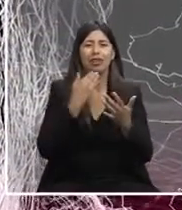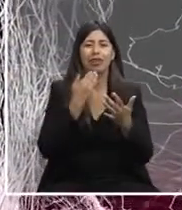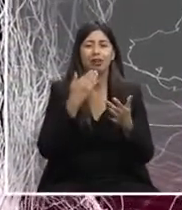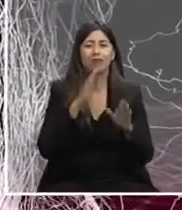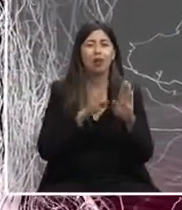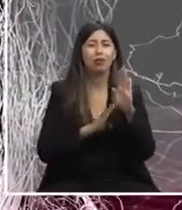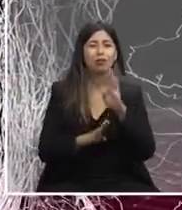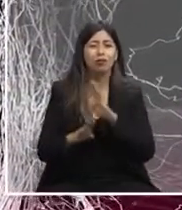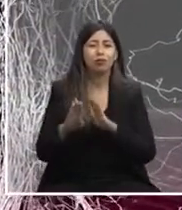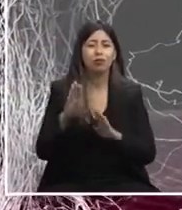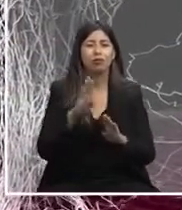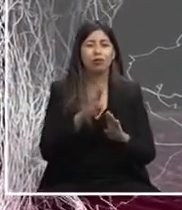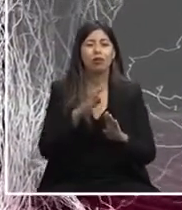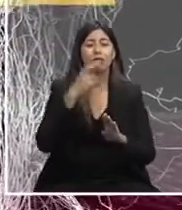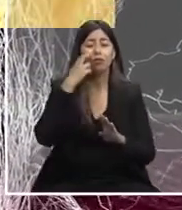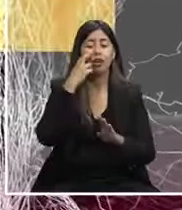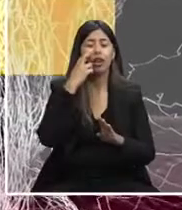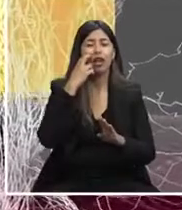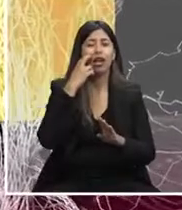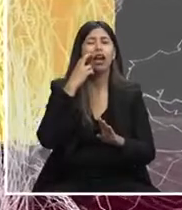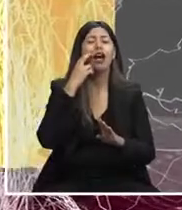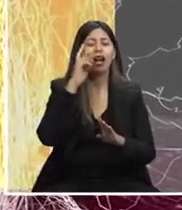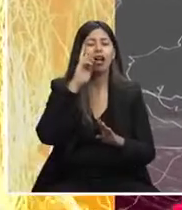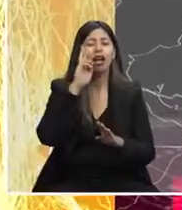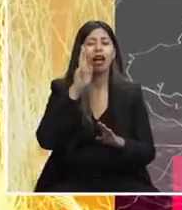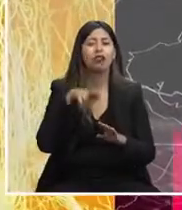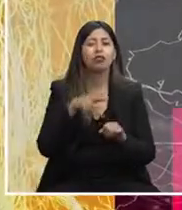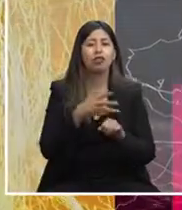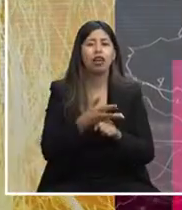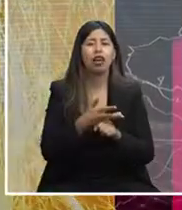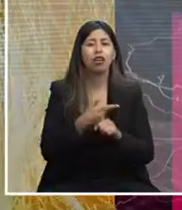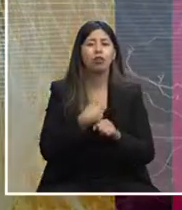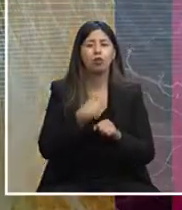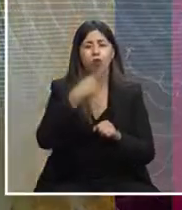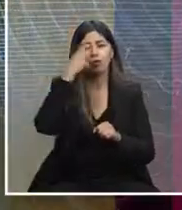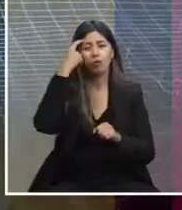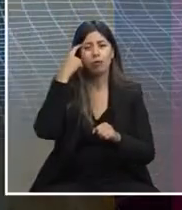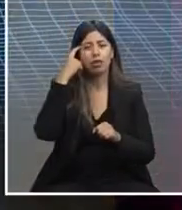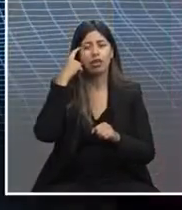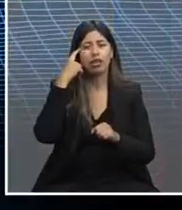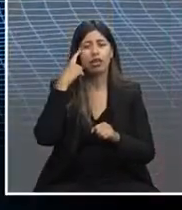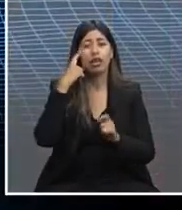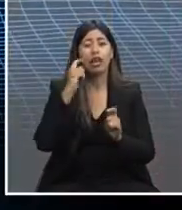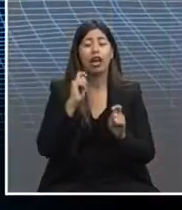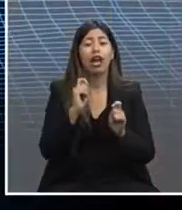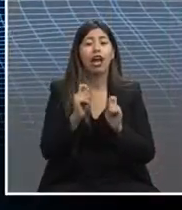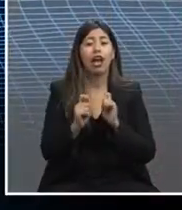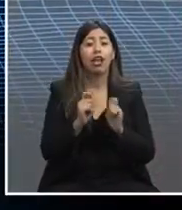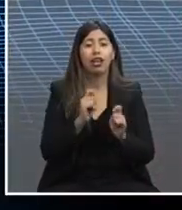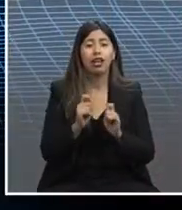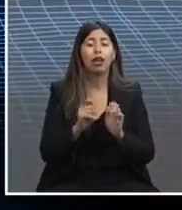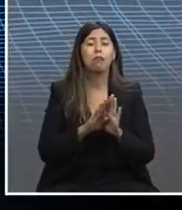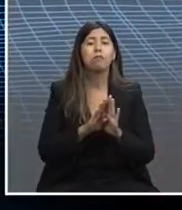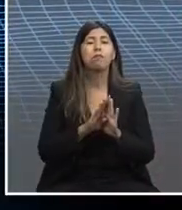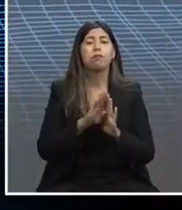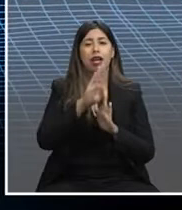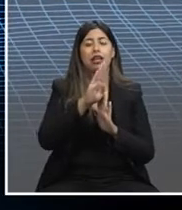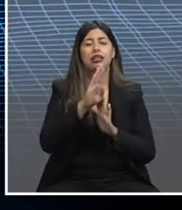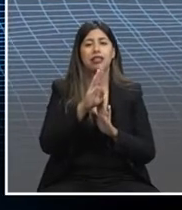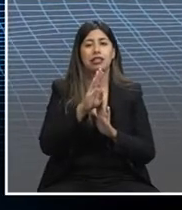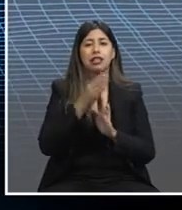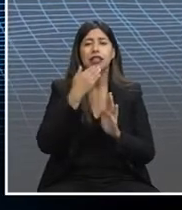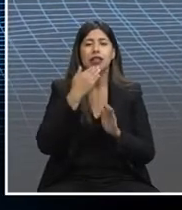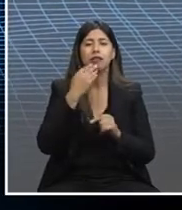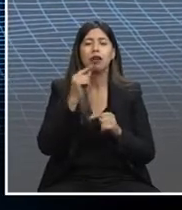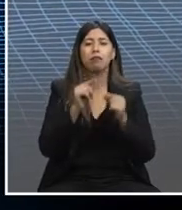to believe the risk will be higher this century and increasing with each century that technological progress continues. Because